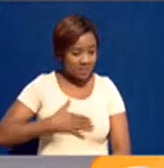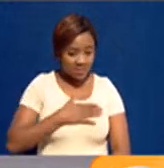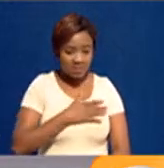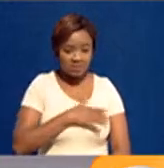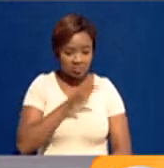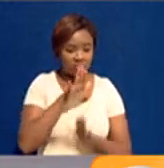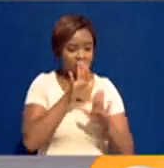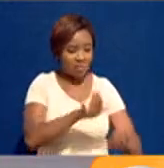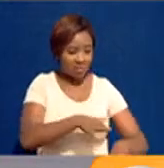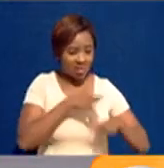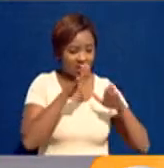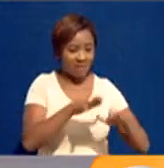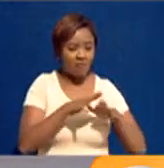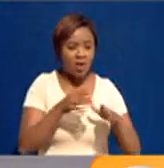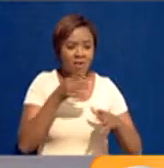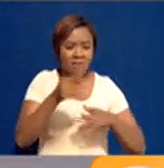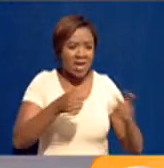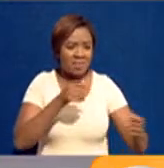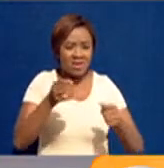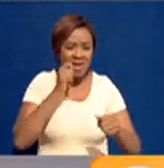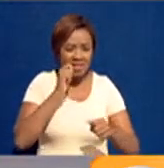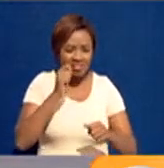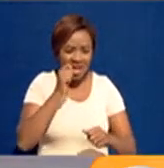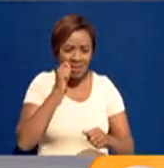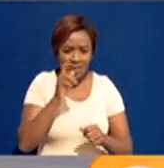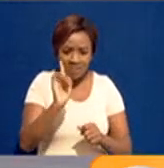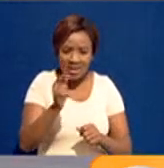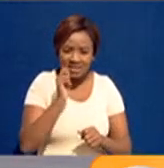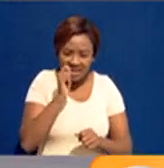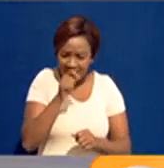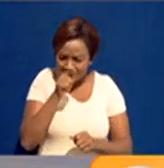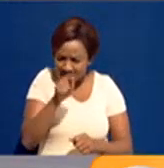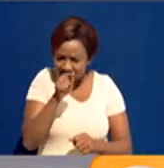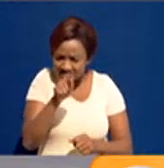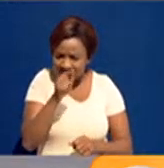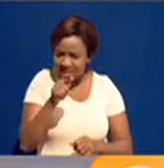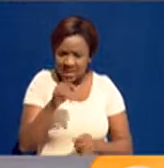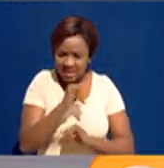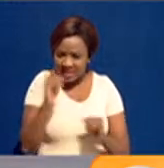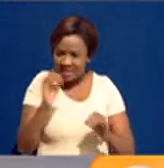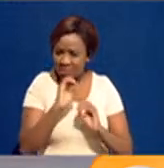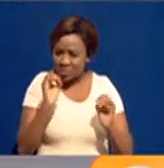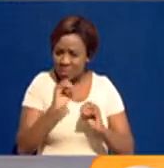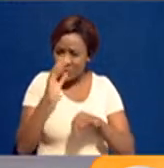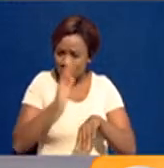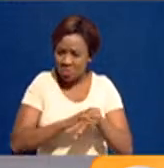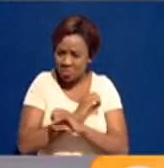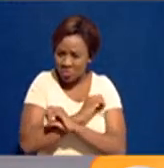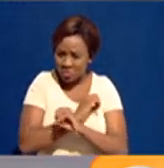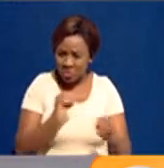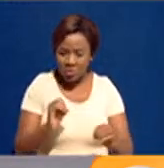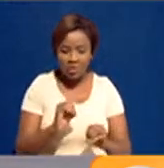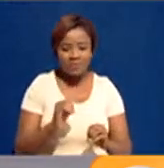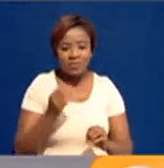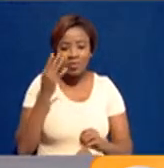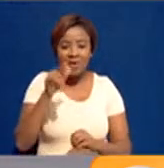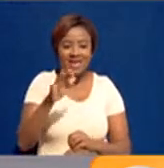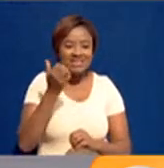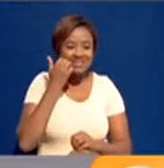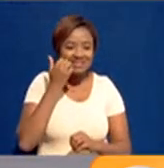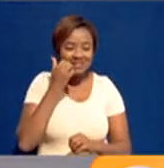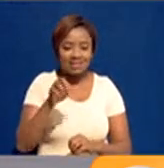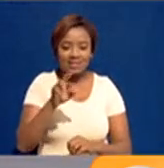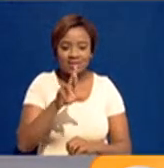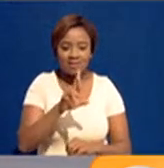high alert and avoid consuming uninspected meat, as the county also reported an outbreak of